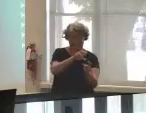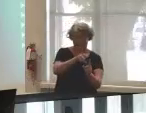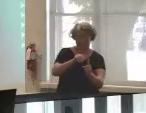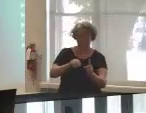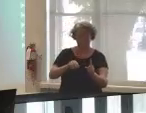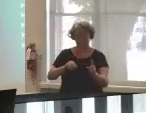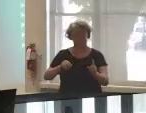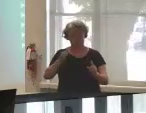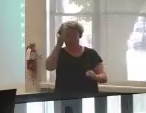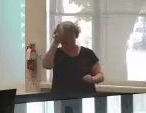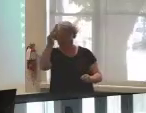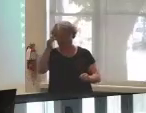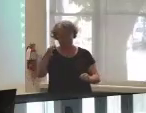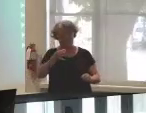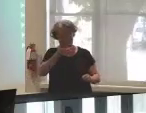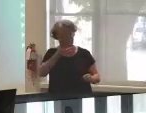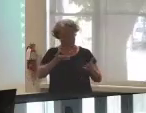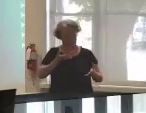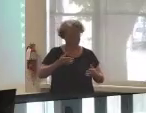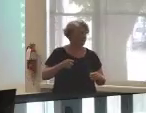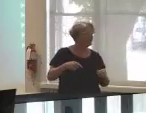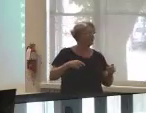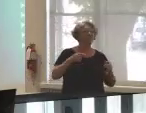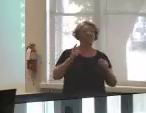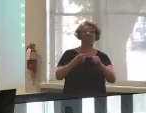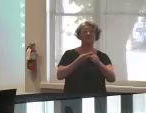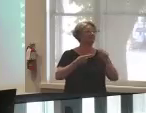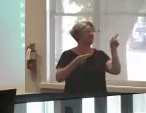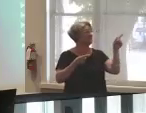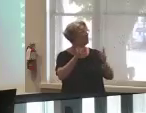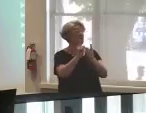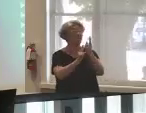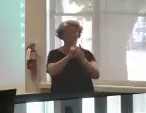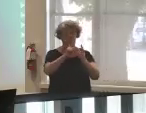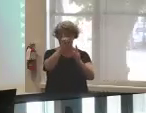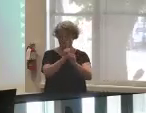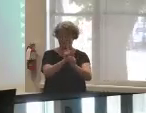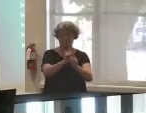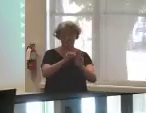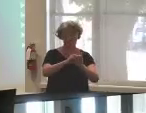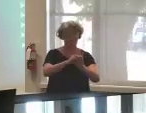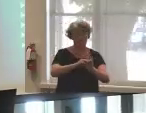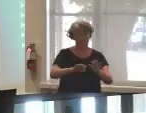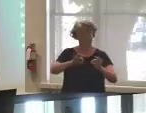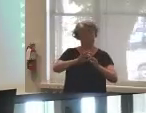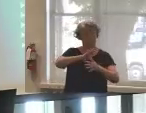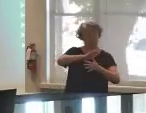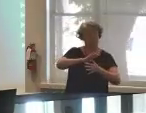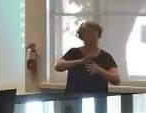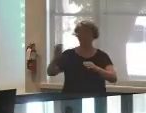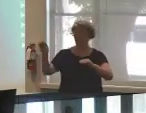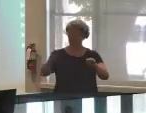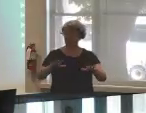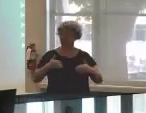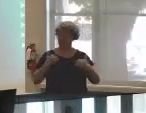Now for the engagement strategies. First up is our one-to-one mentorship model, which is a key part of engaging and building trust with newcomer youth and their